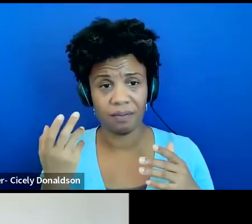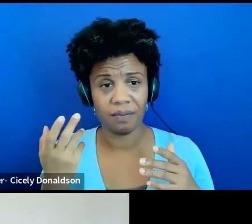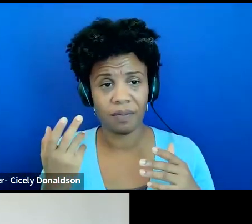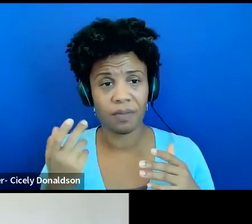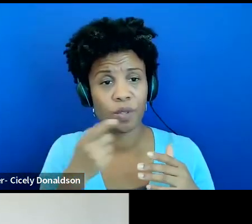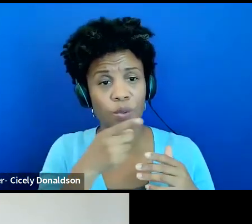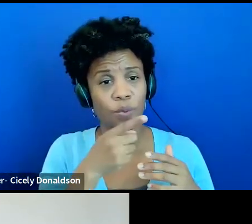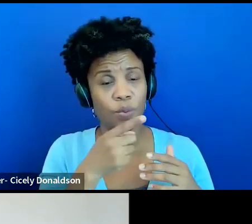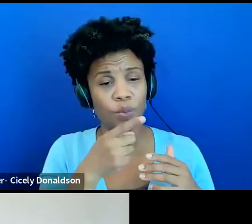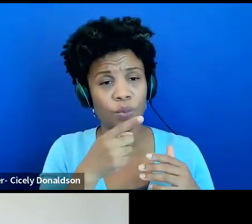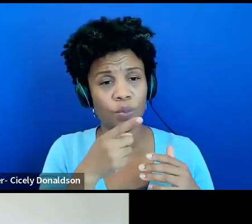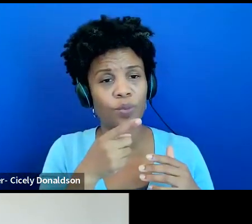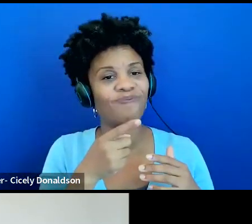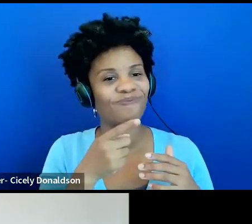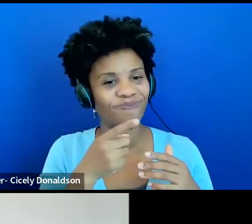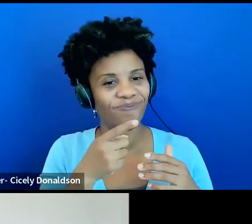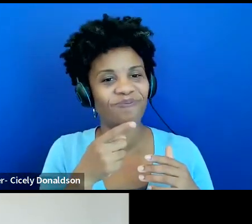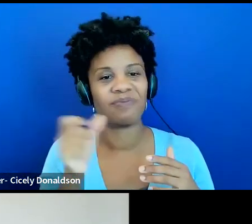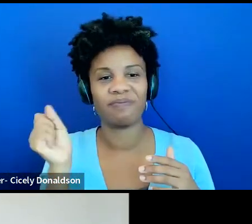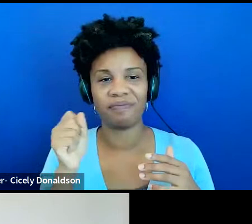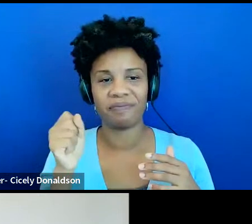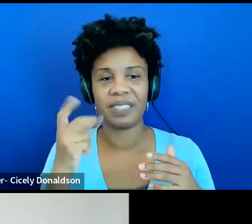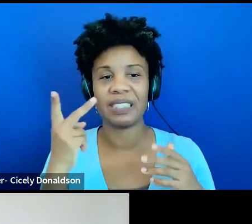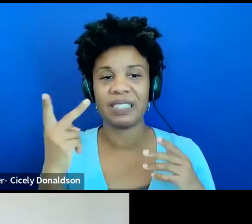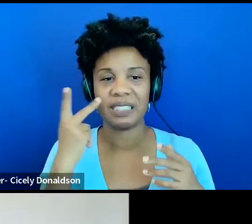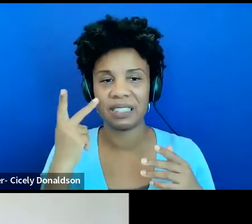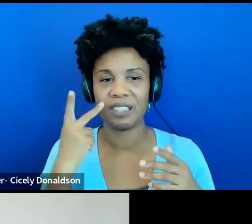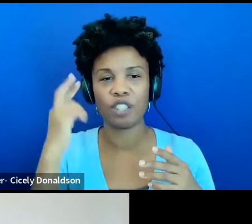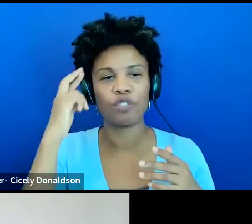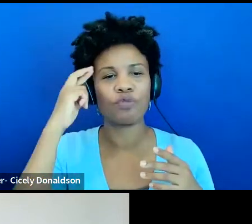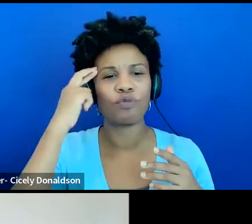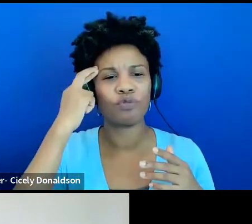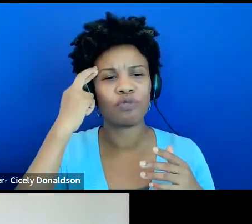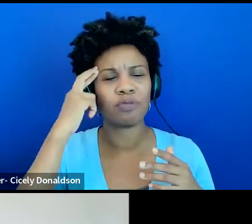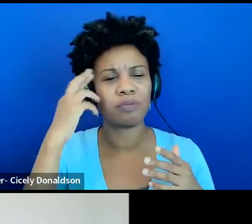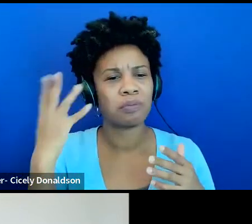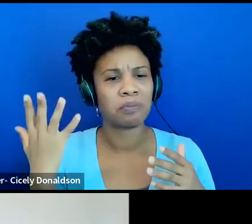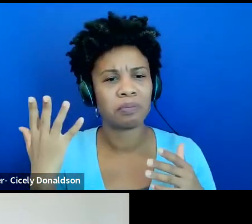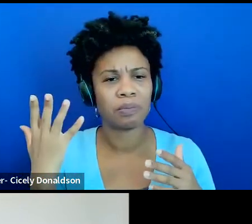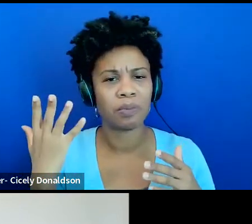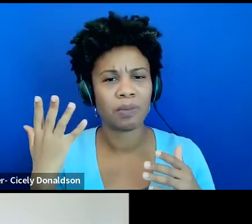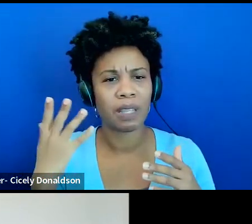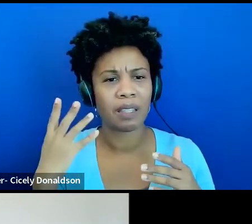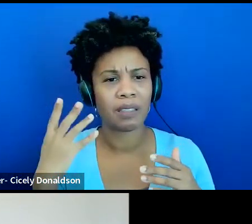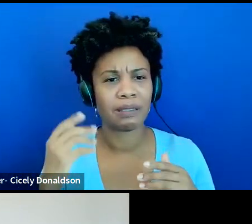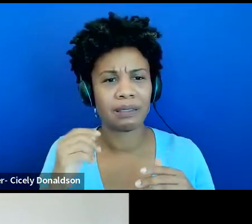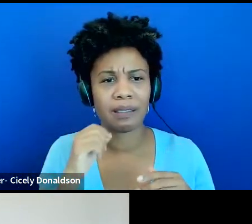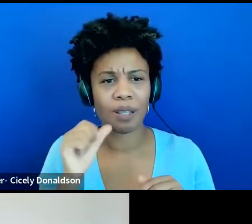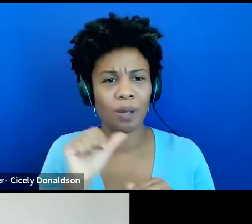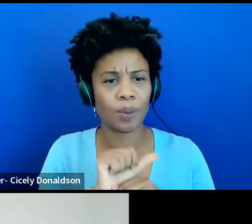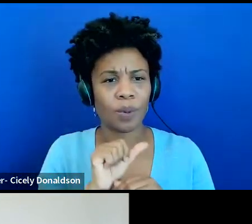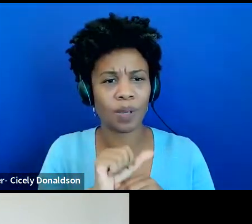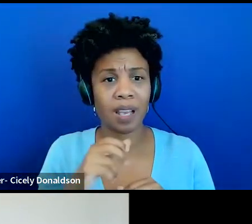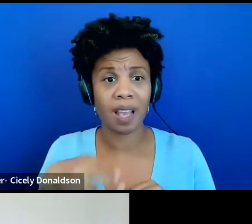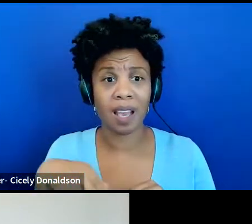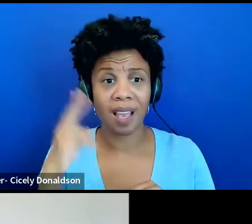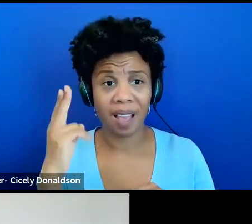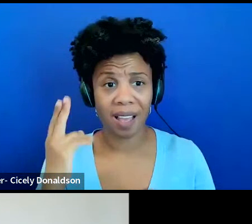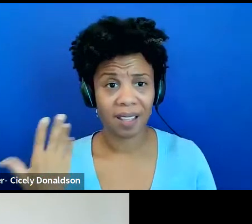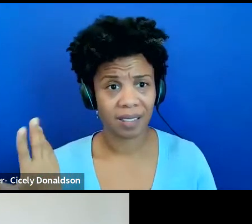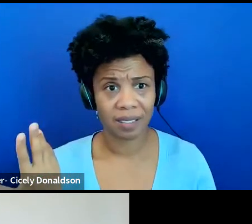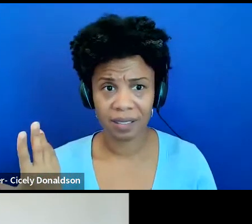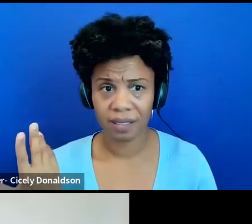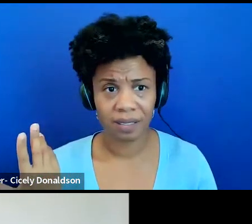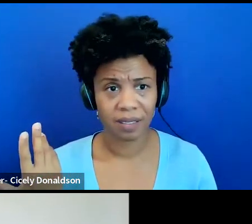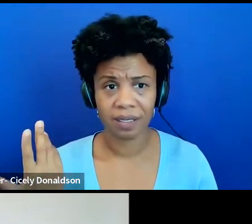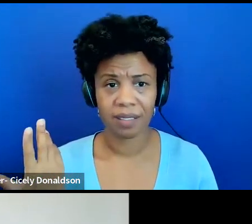Were you able to identify some of those reasons why it is so high? Because that's not saying very well